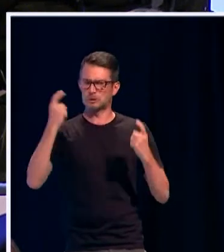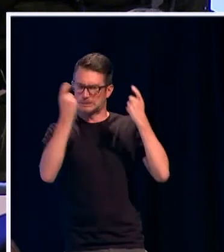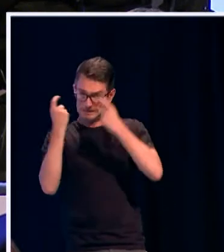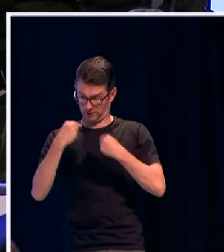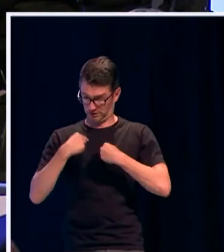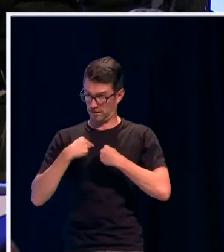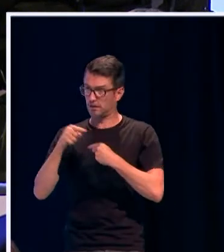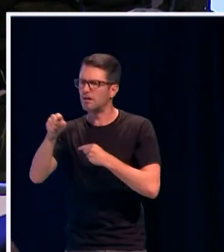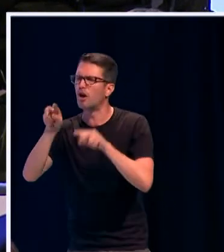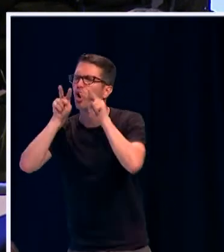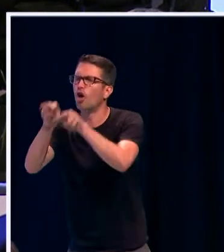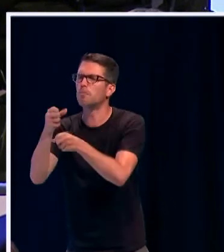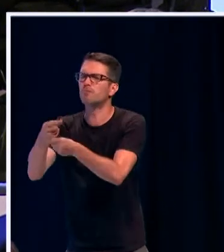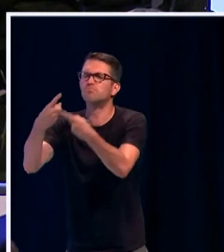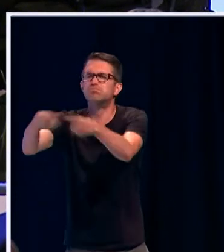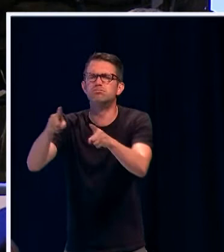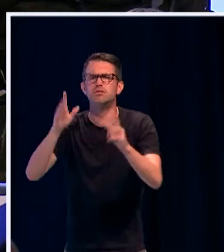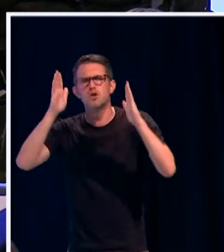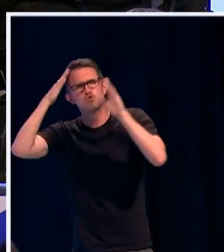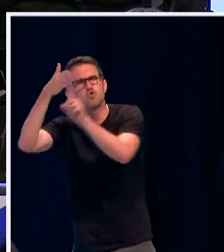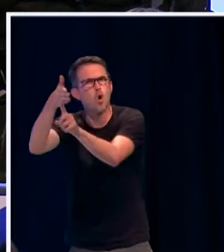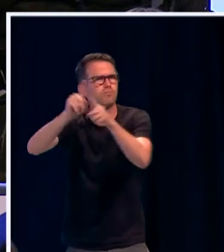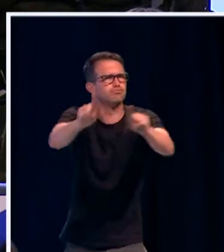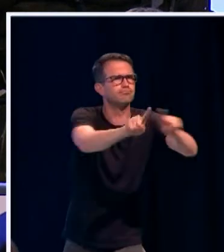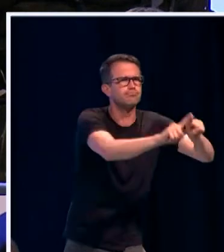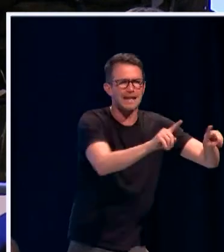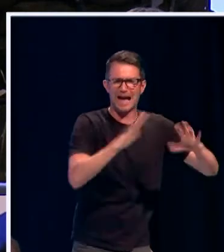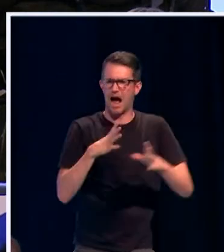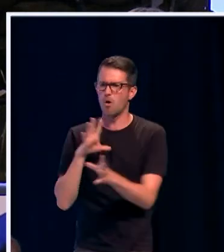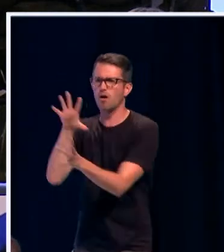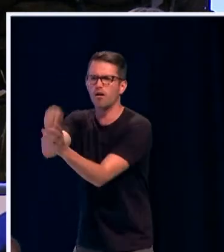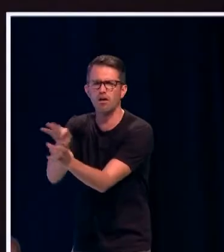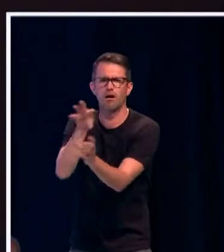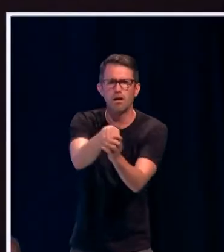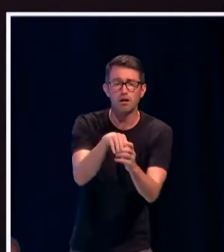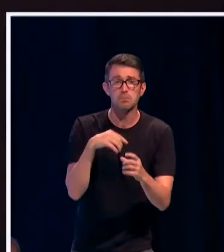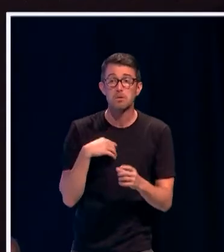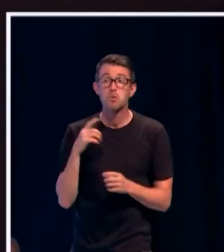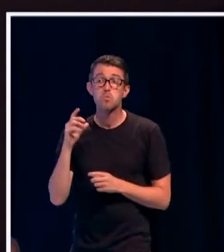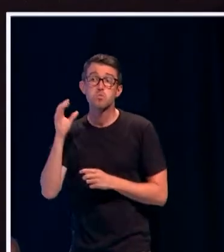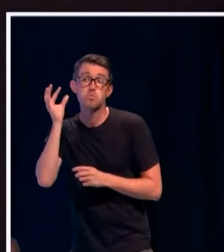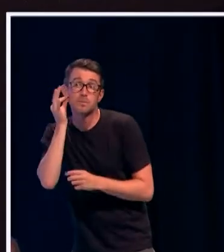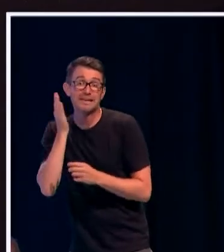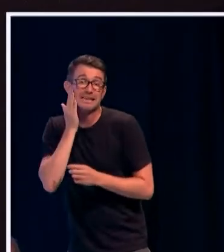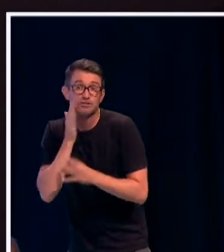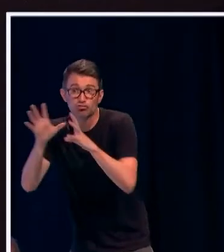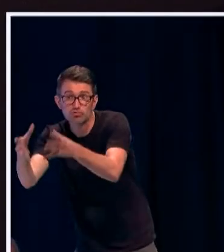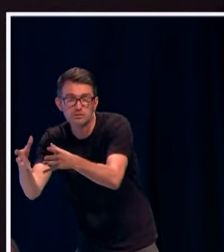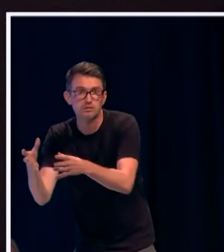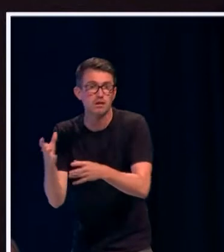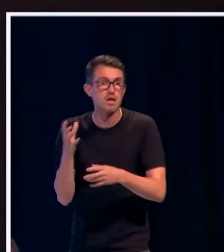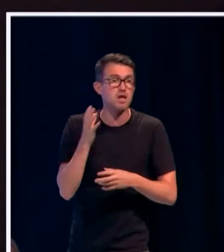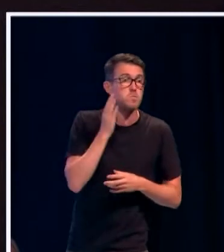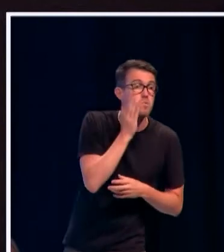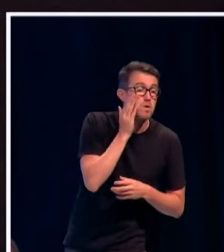marginalized voices like Indigenous women with disabilities, understand the values, listen to the voiceless voices,